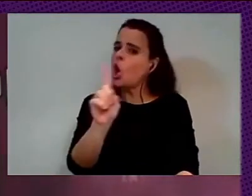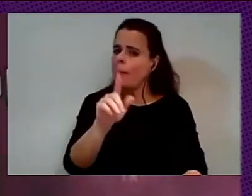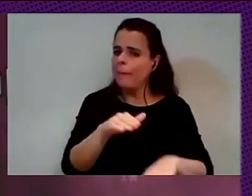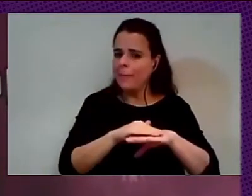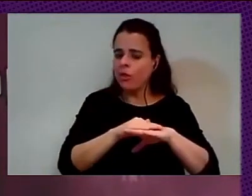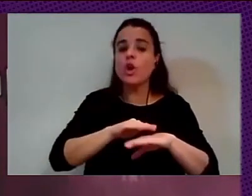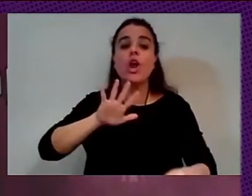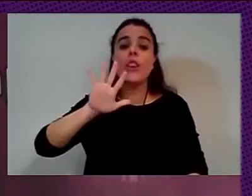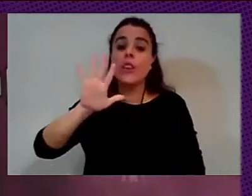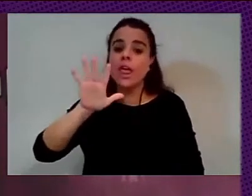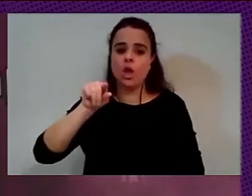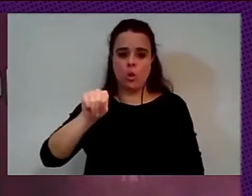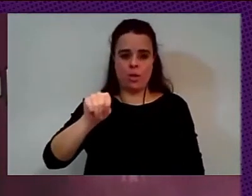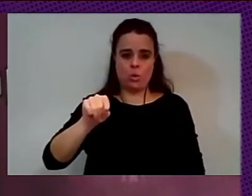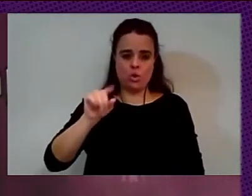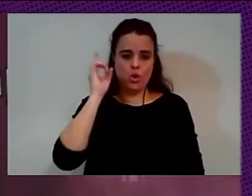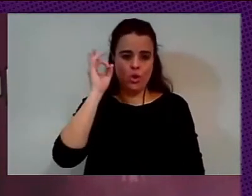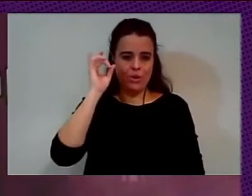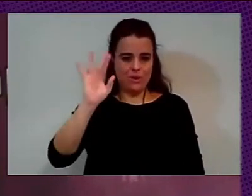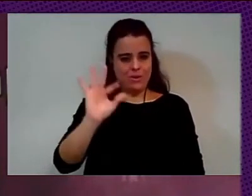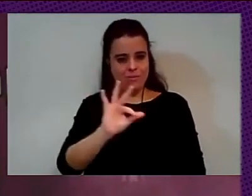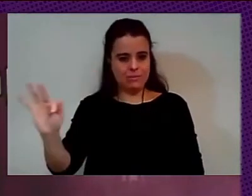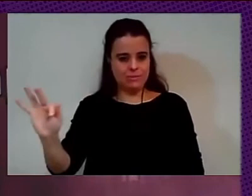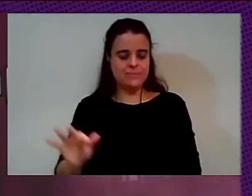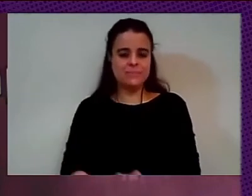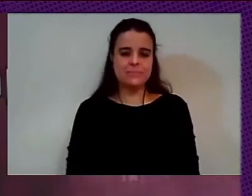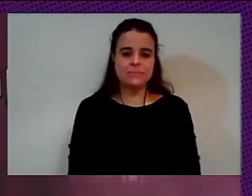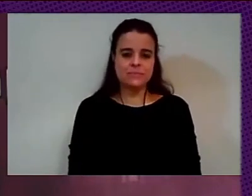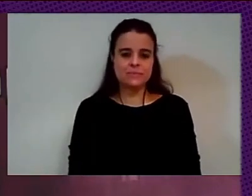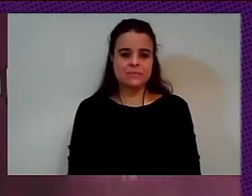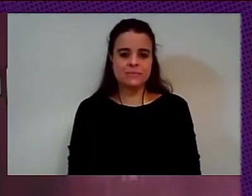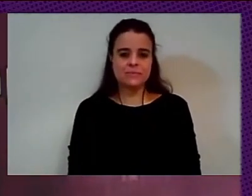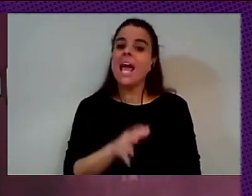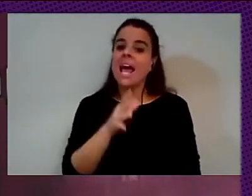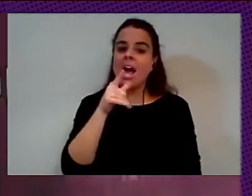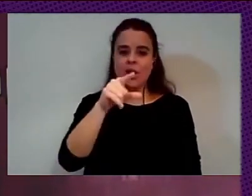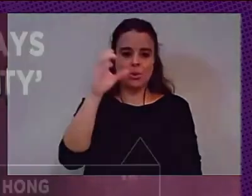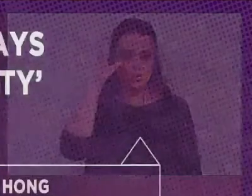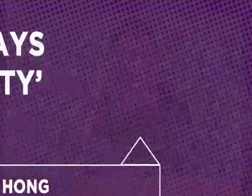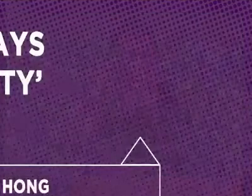Yeah, in 5 minutes. So hold on and see you soon. Bye. Bye-bye.